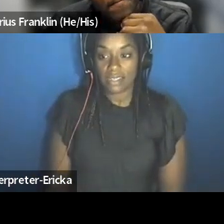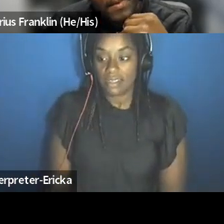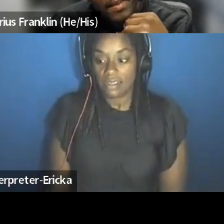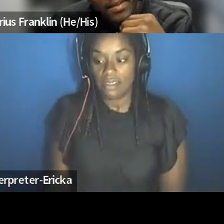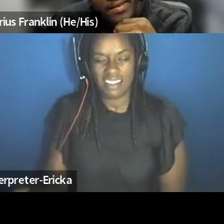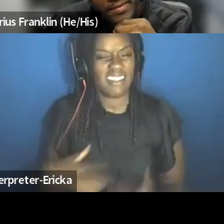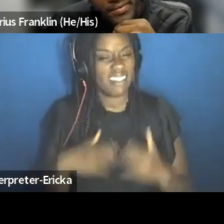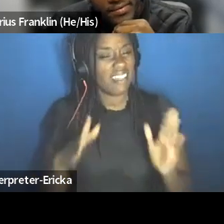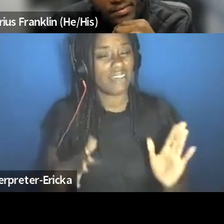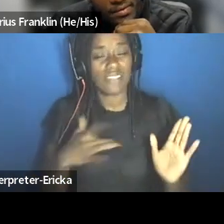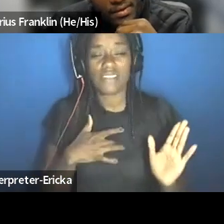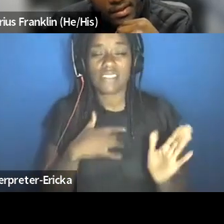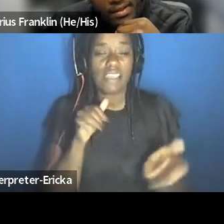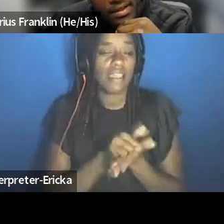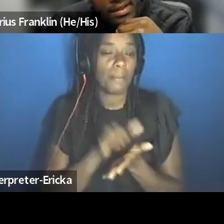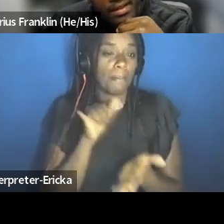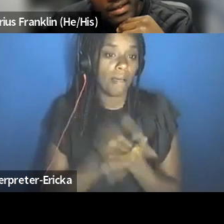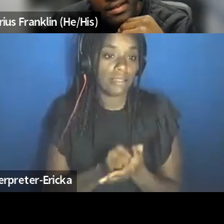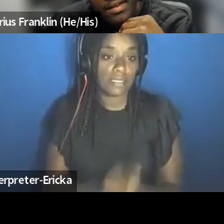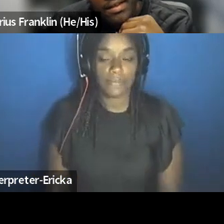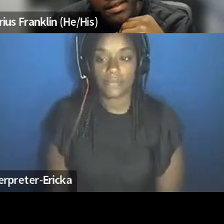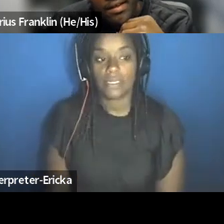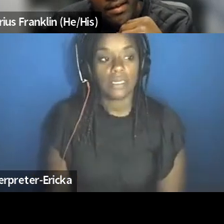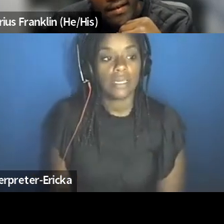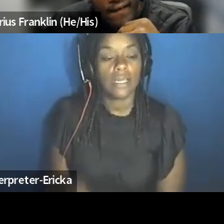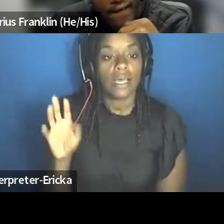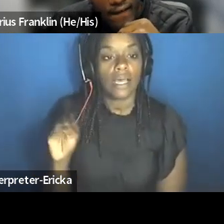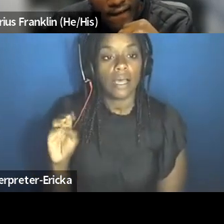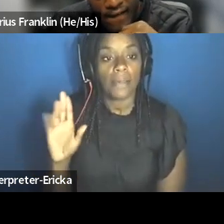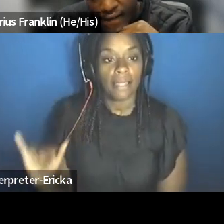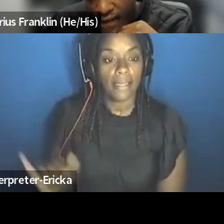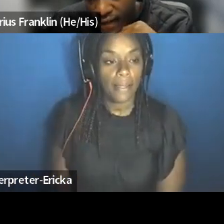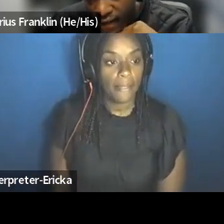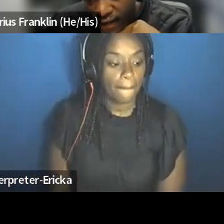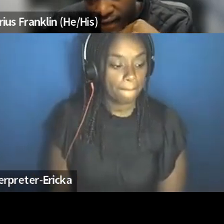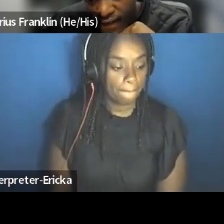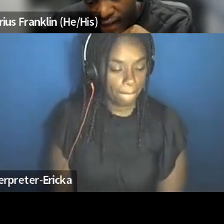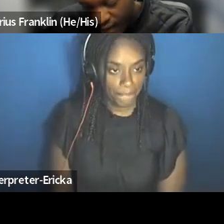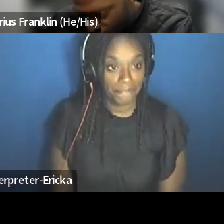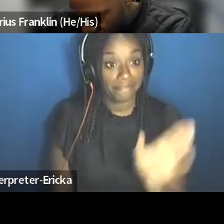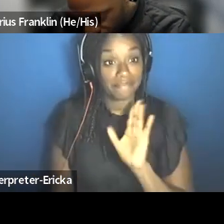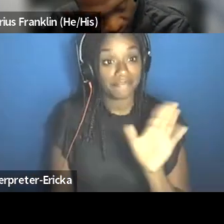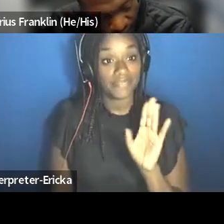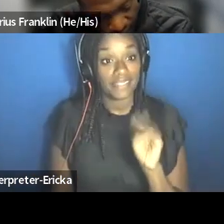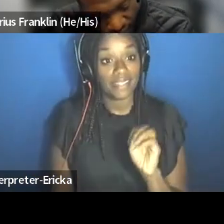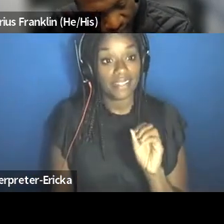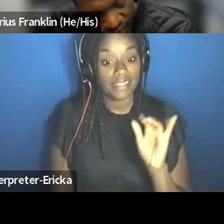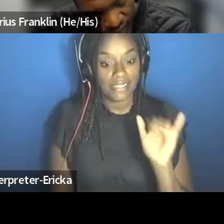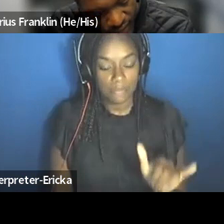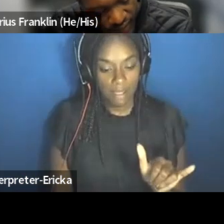the most impossible thing right now. Yeah. Molly? Hi, this is Molly from Disability Action Center in